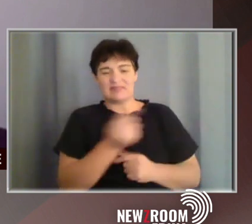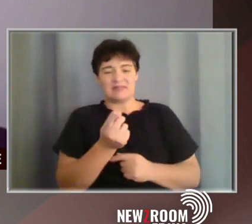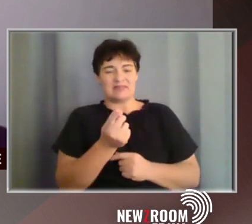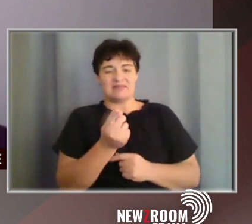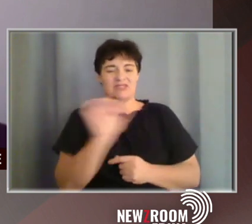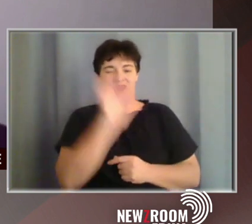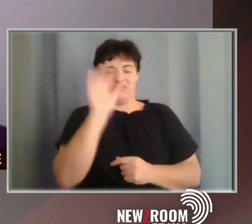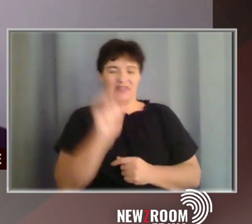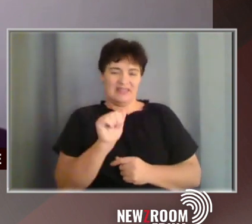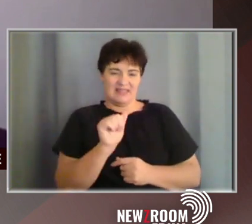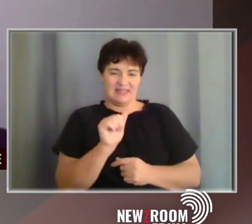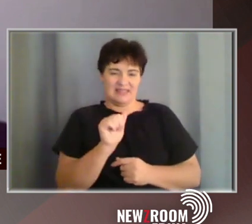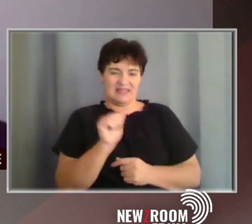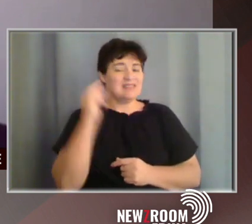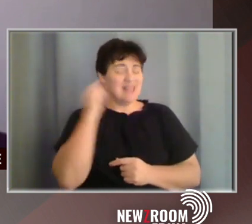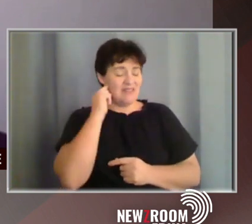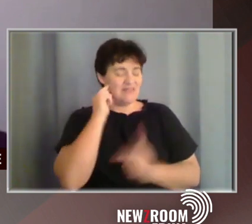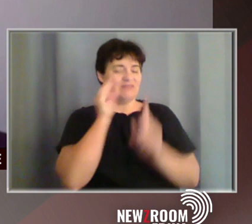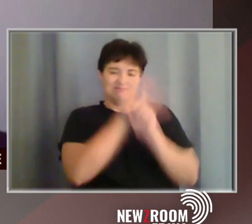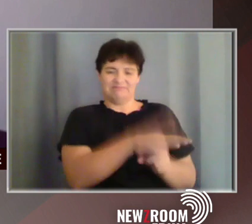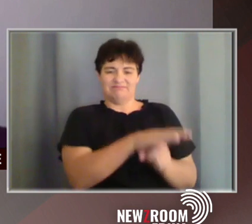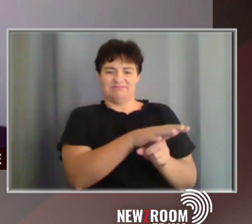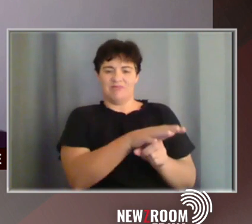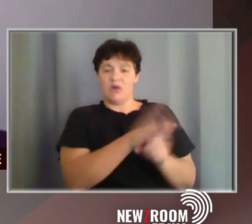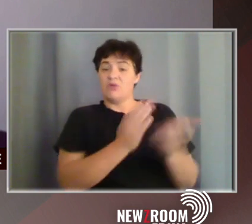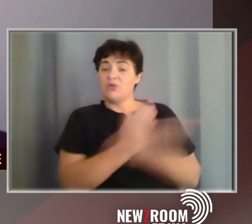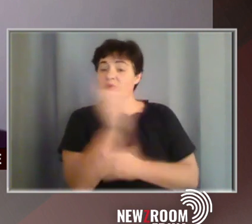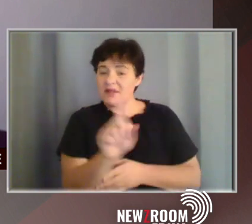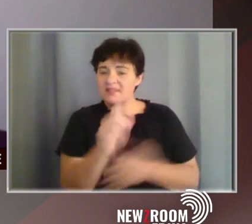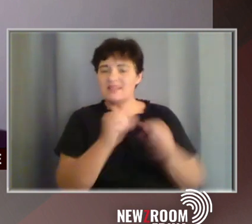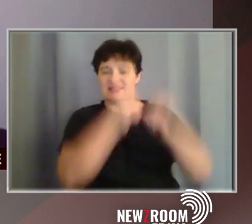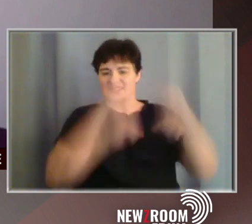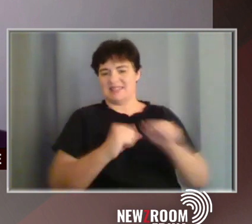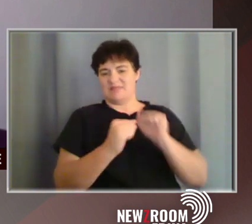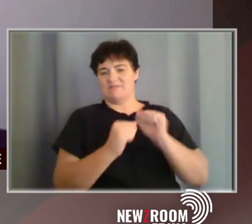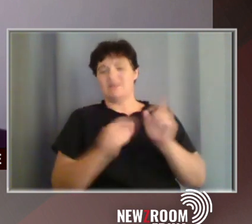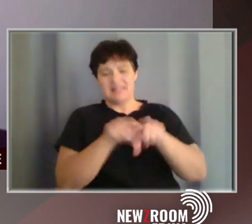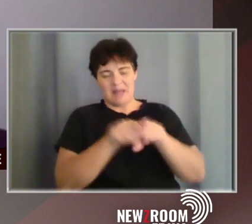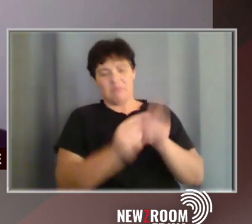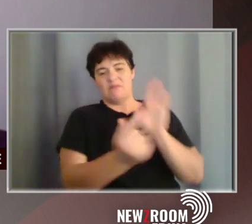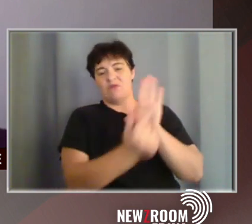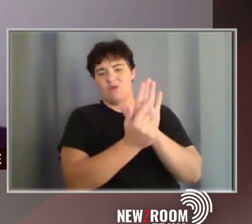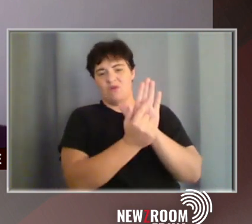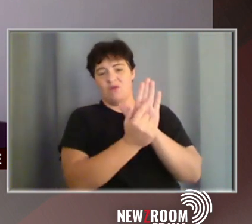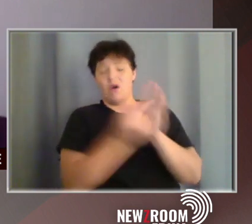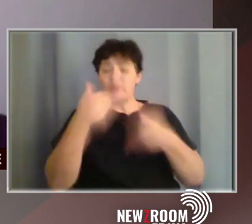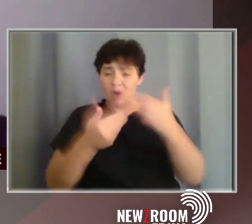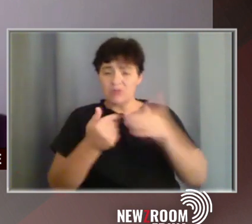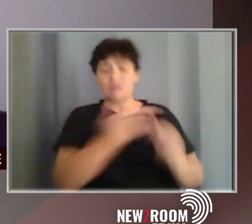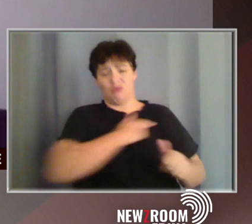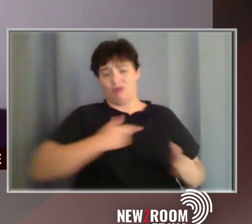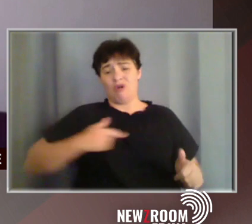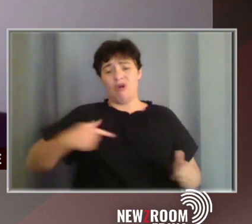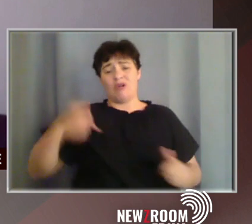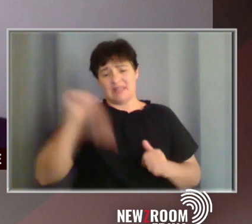Africa are discriminated by the system and by the law, because it is a lengthy process. It should be